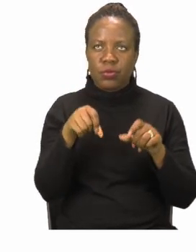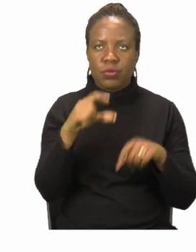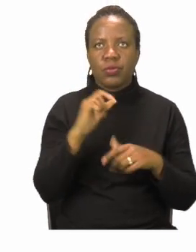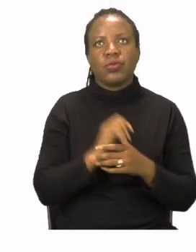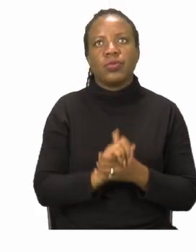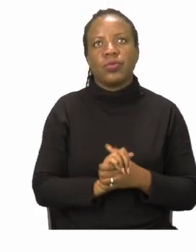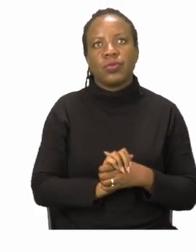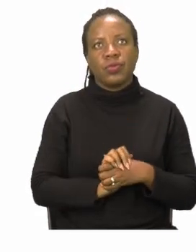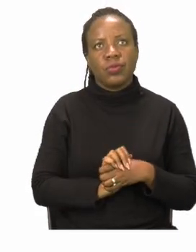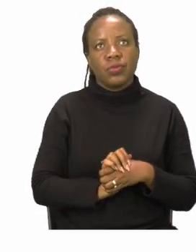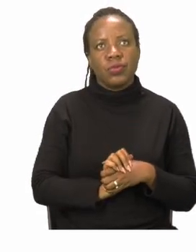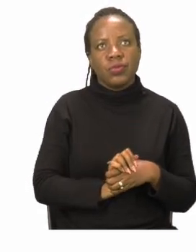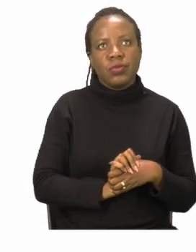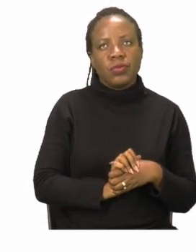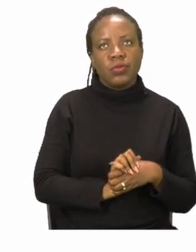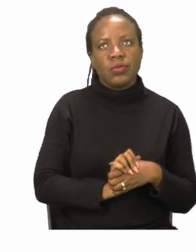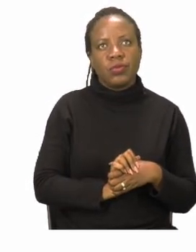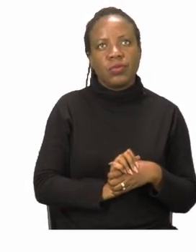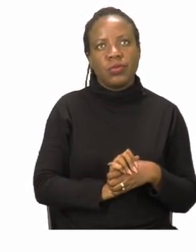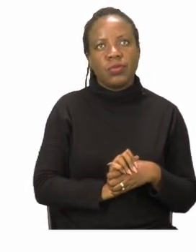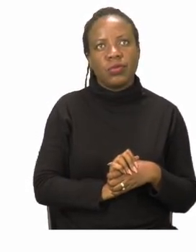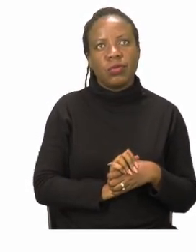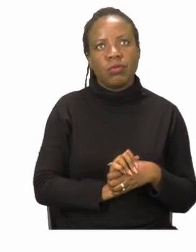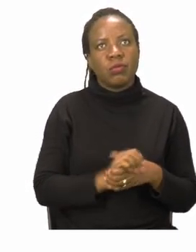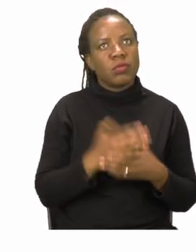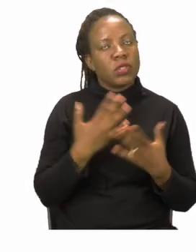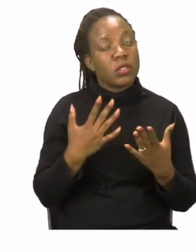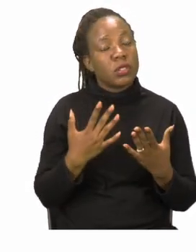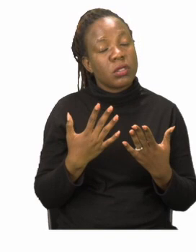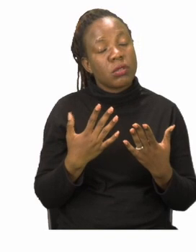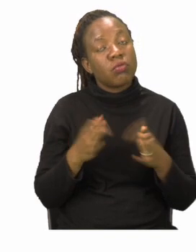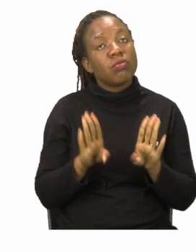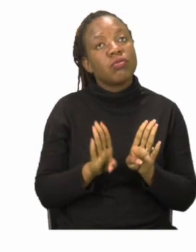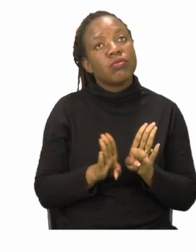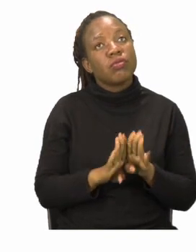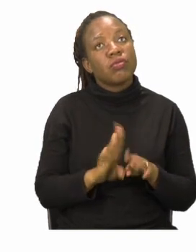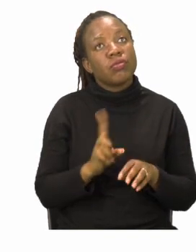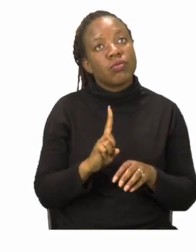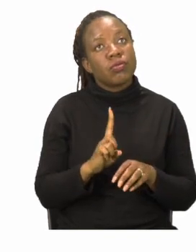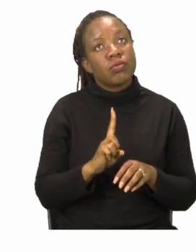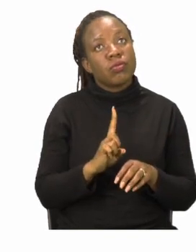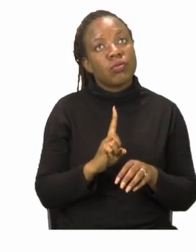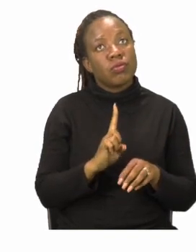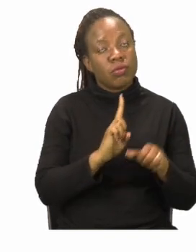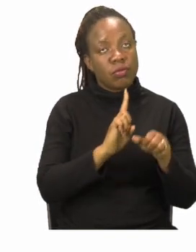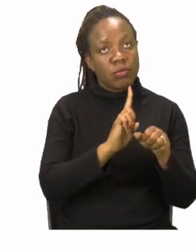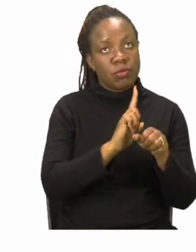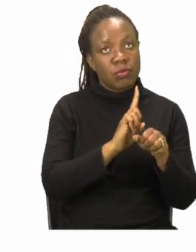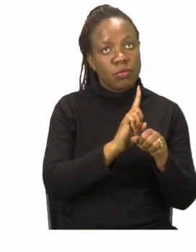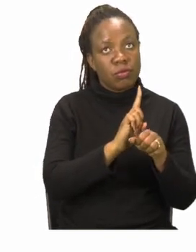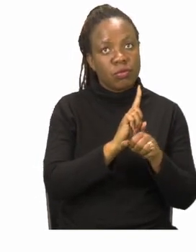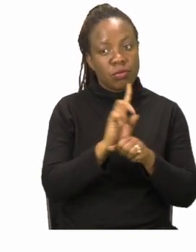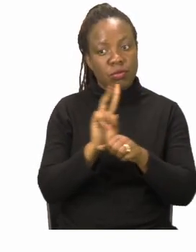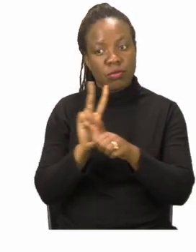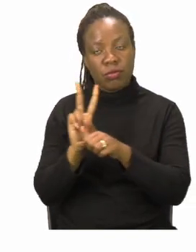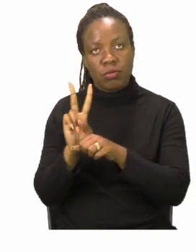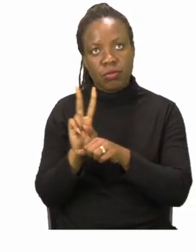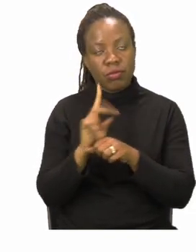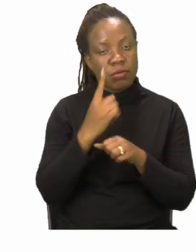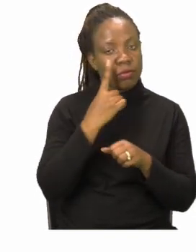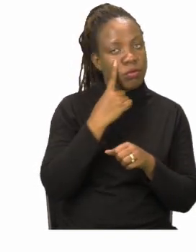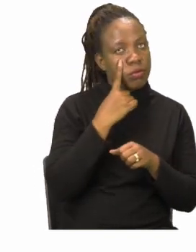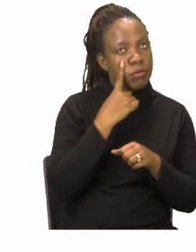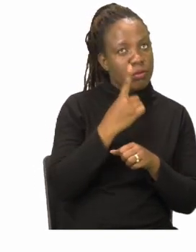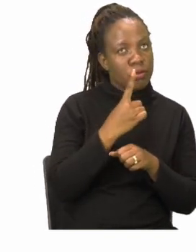Right. Now, what do you need to do? In the first two pictures, you look at the